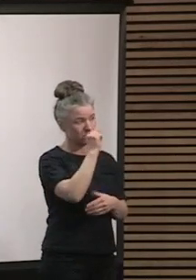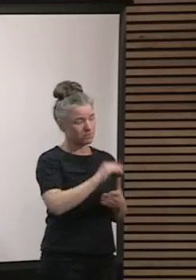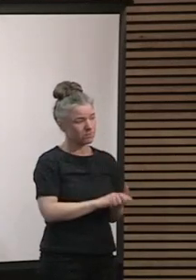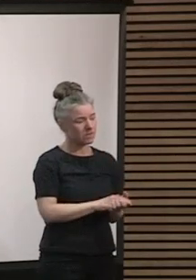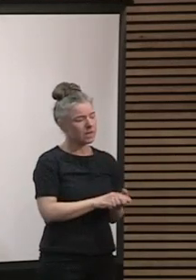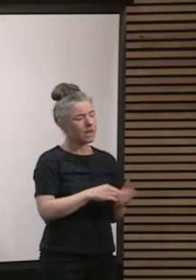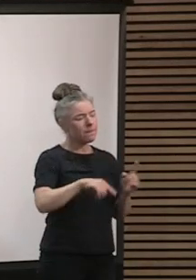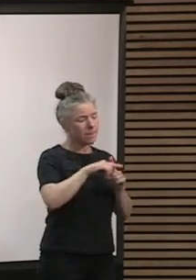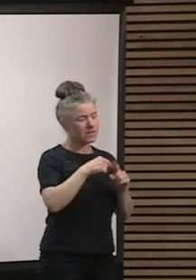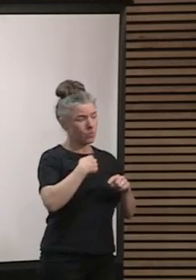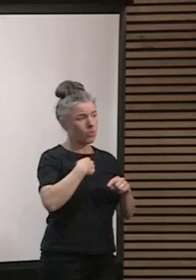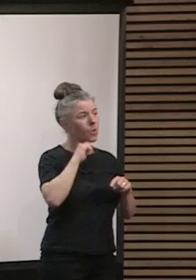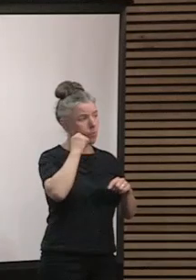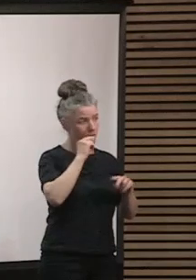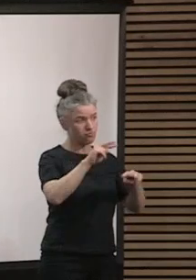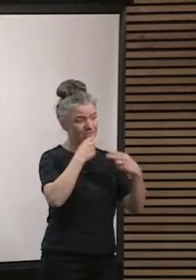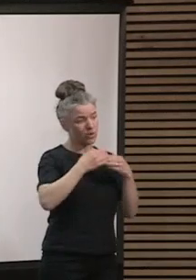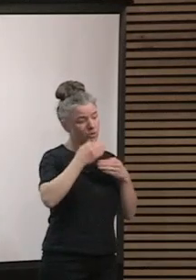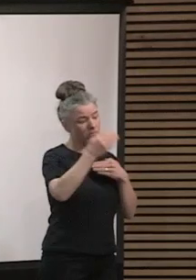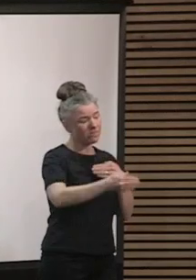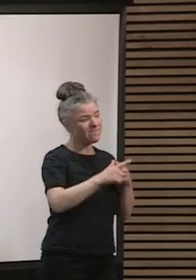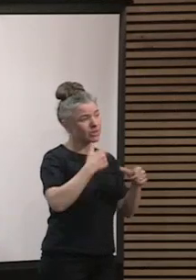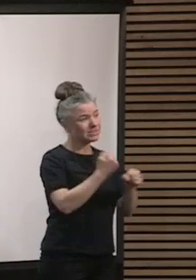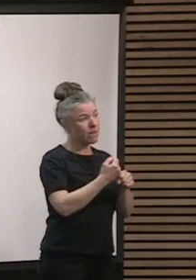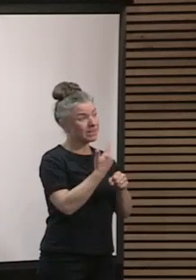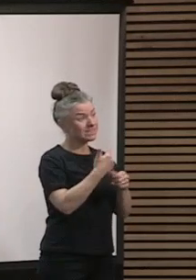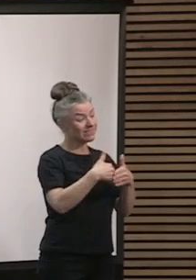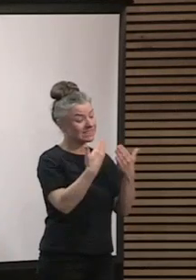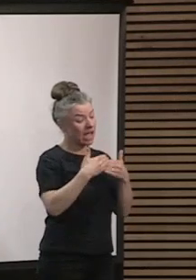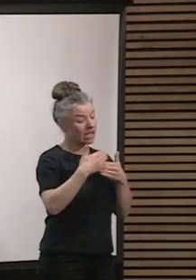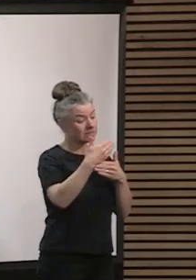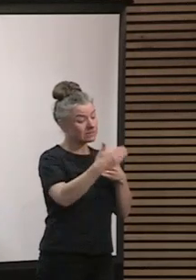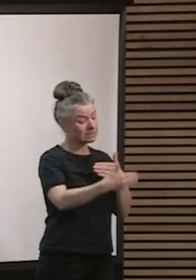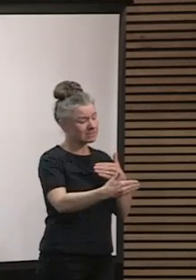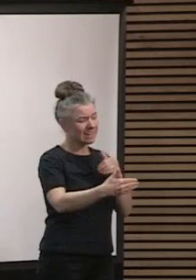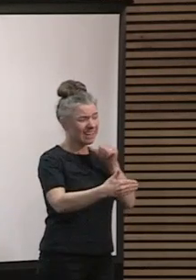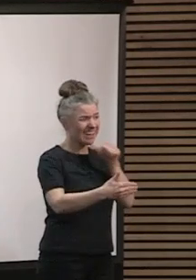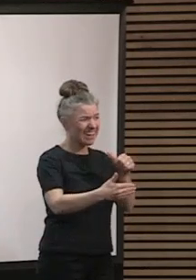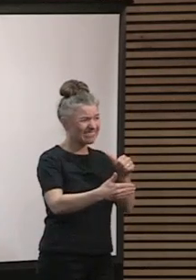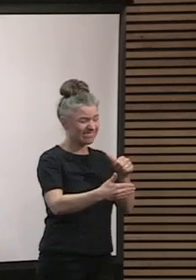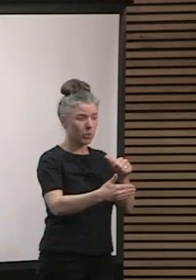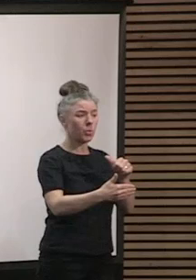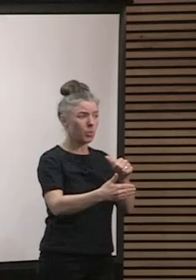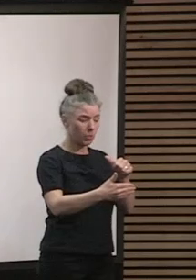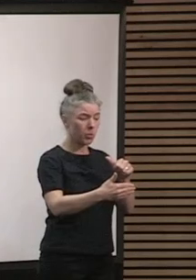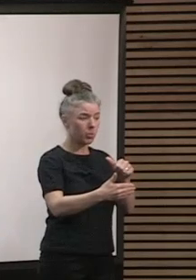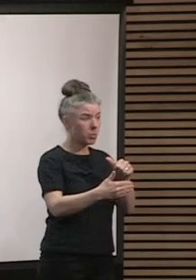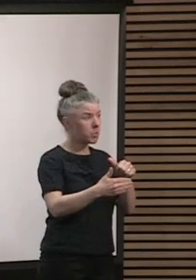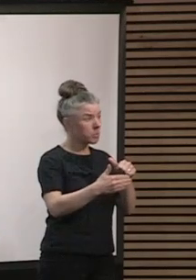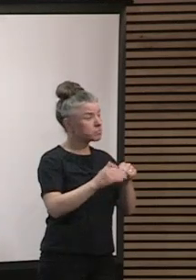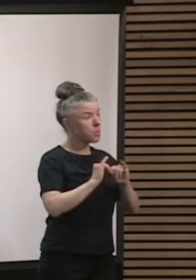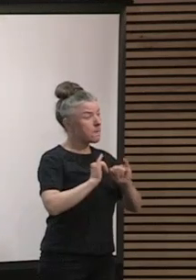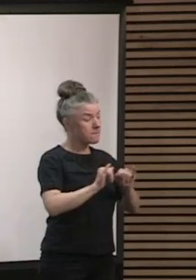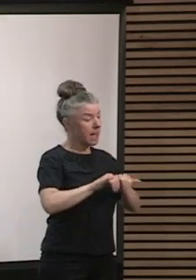to review. If we find, for instance, over the next 7 days that the perimeter's identified, that it's well contained, we